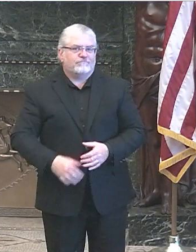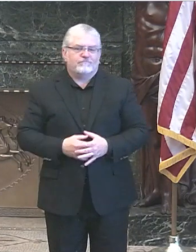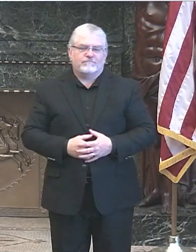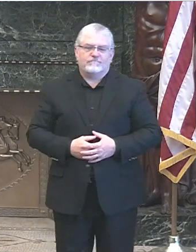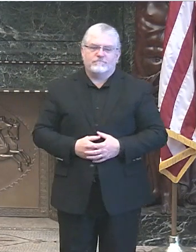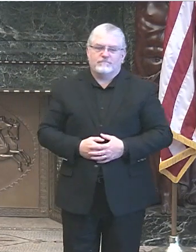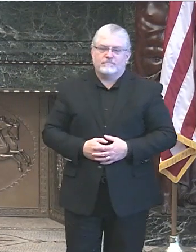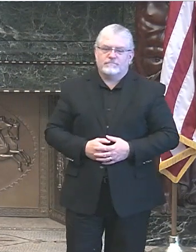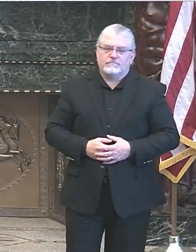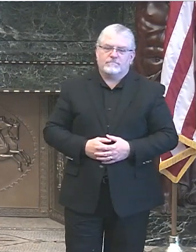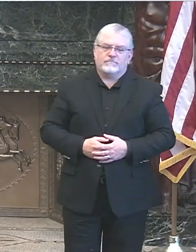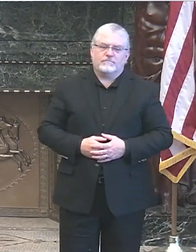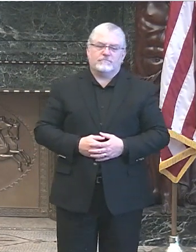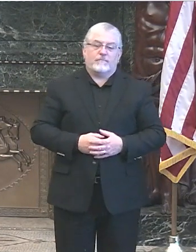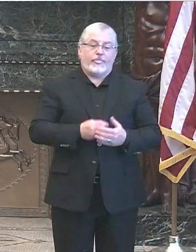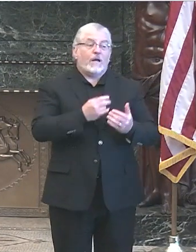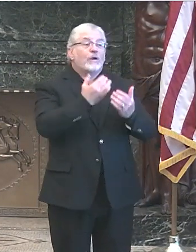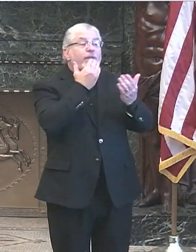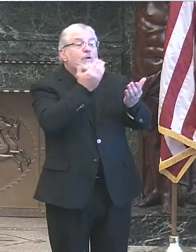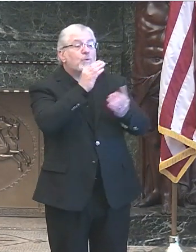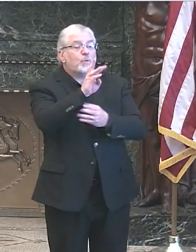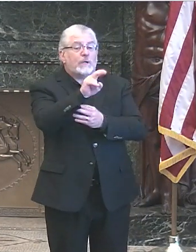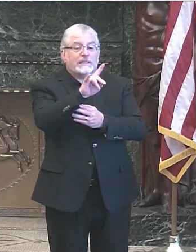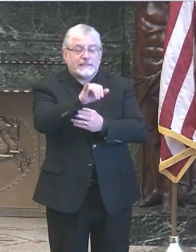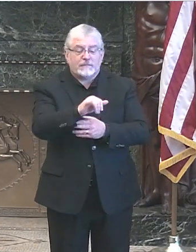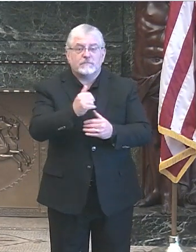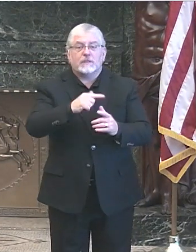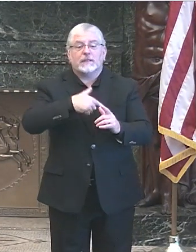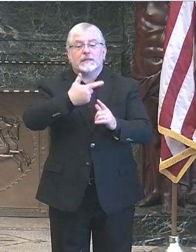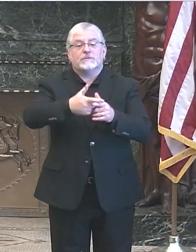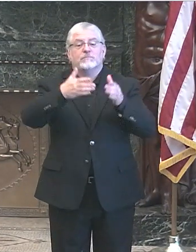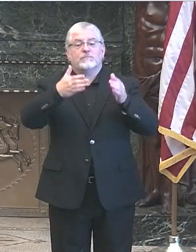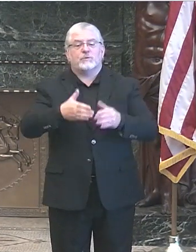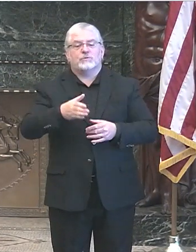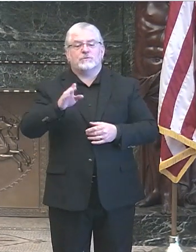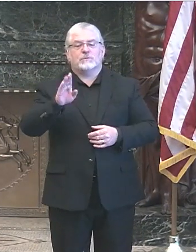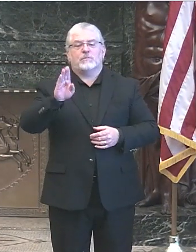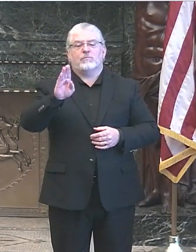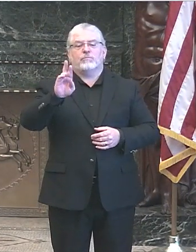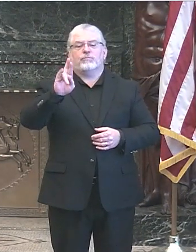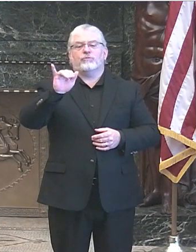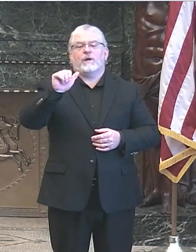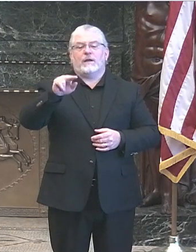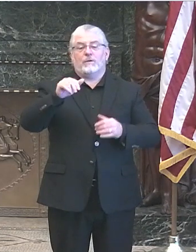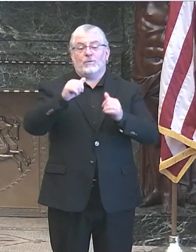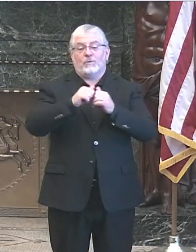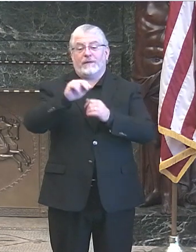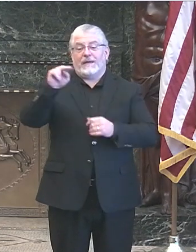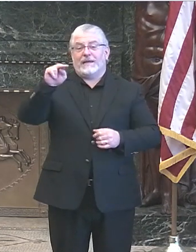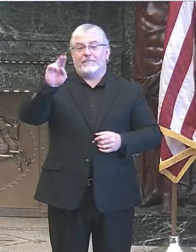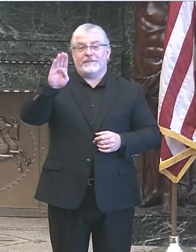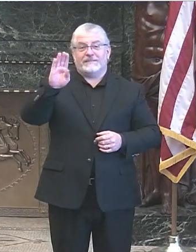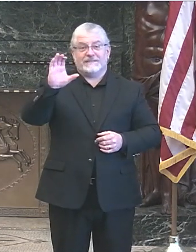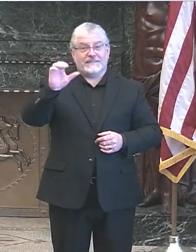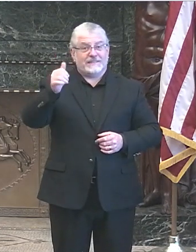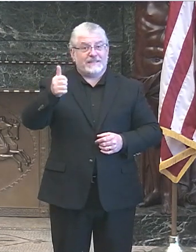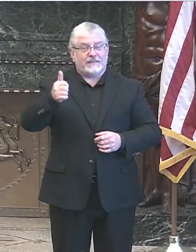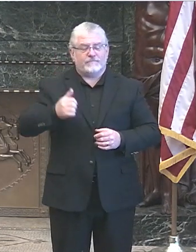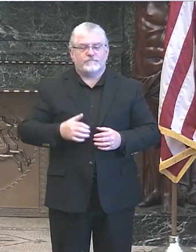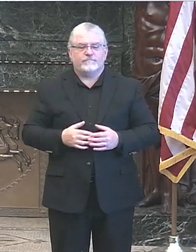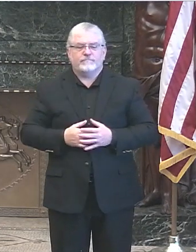Thank you, Wendy. Next, we have Brian Mendoza with NBC 10 Telemundo. Hi,